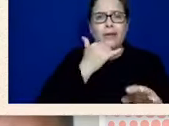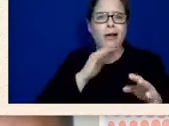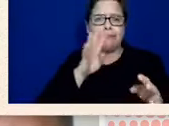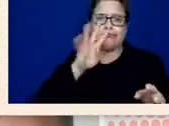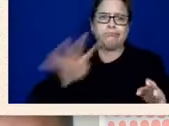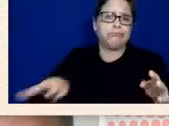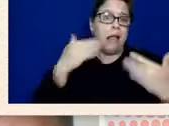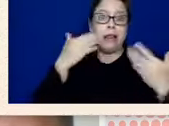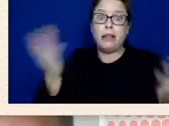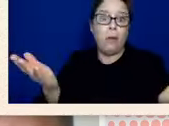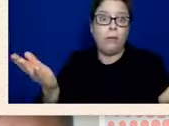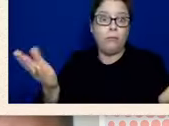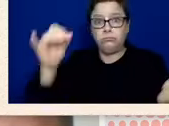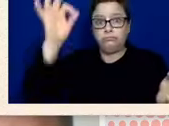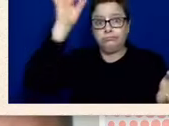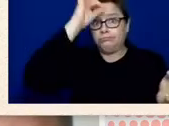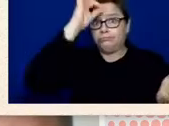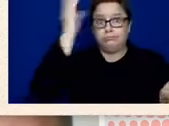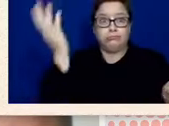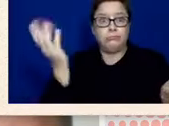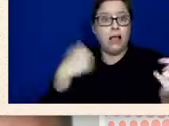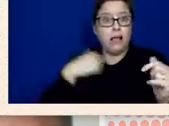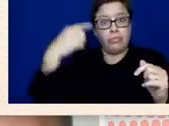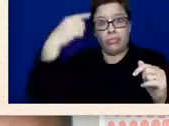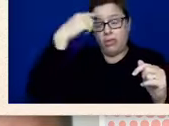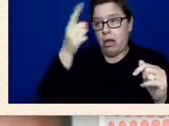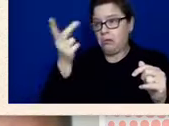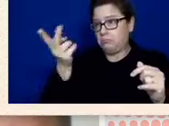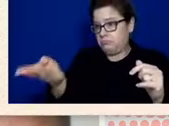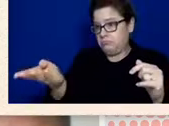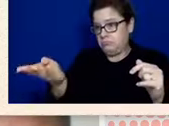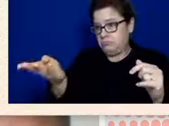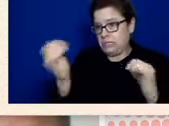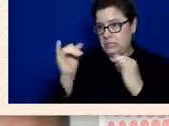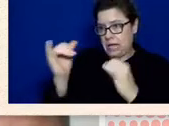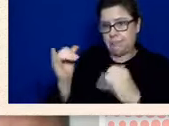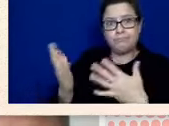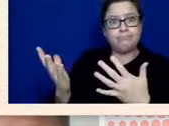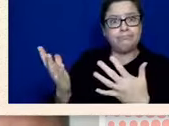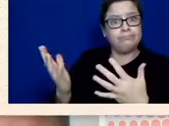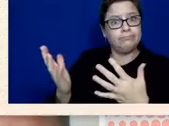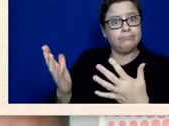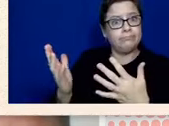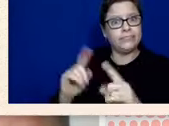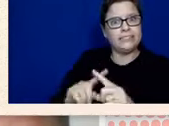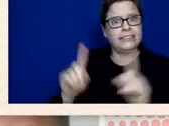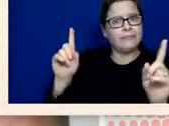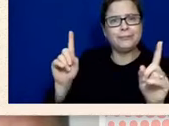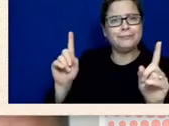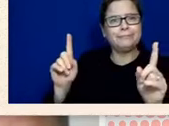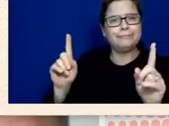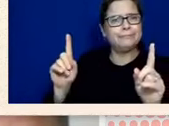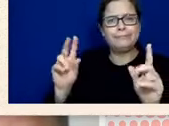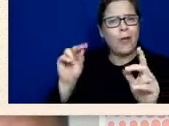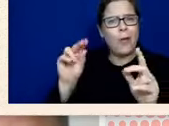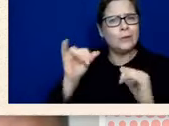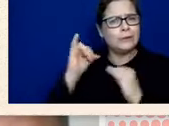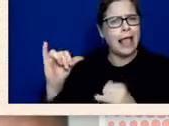I just was just thinking that you're just how I am. There's no disadvantage. There's no way things are